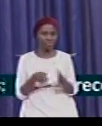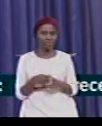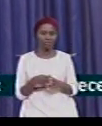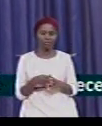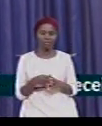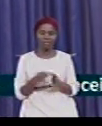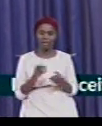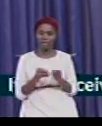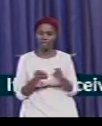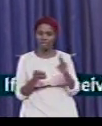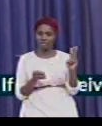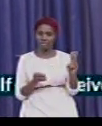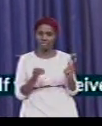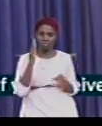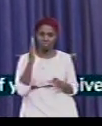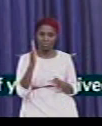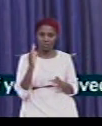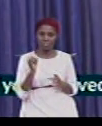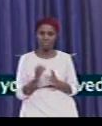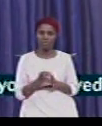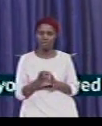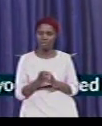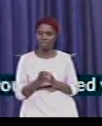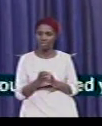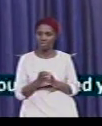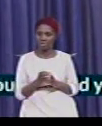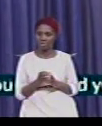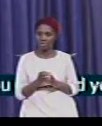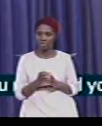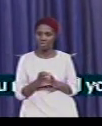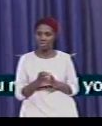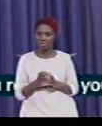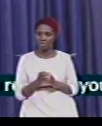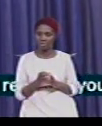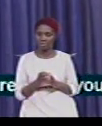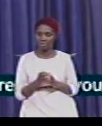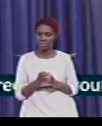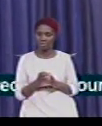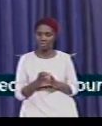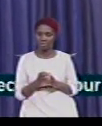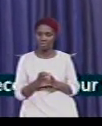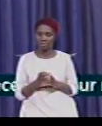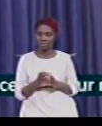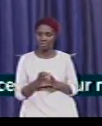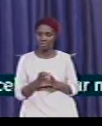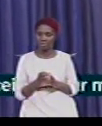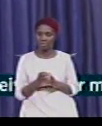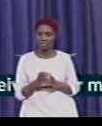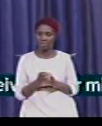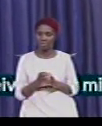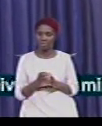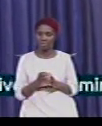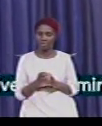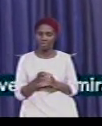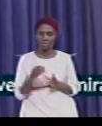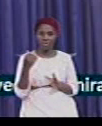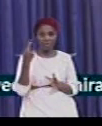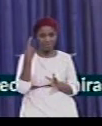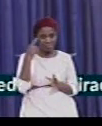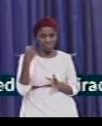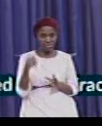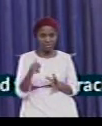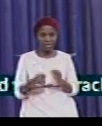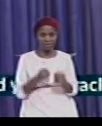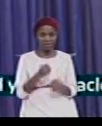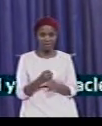one, I've had this challenge for 10 years now. I've been to hospitals. I don't